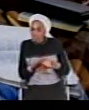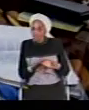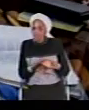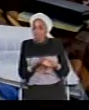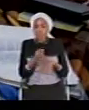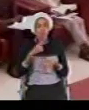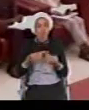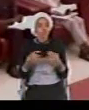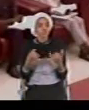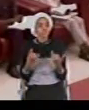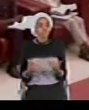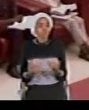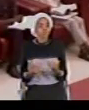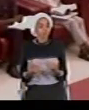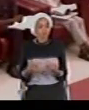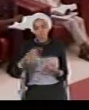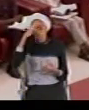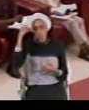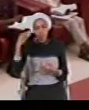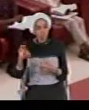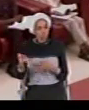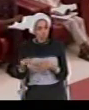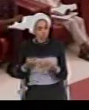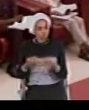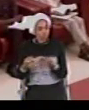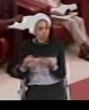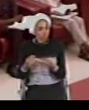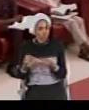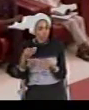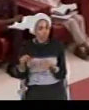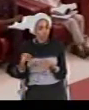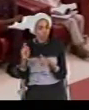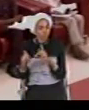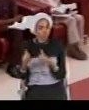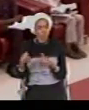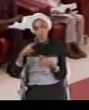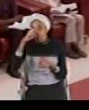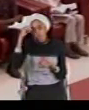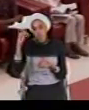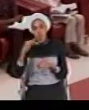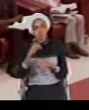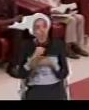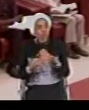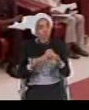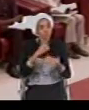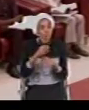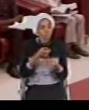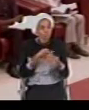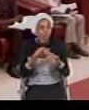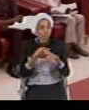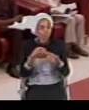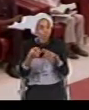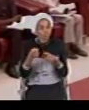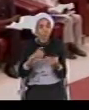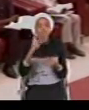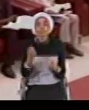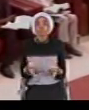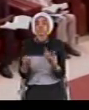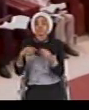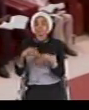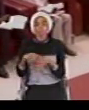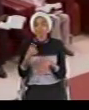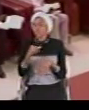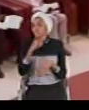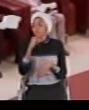now, because of reaction and because of the suffering of persecution, you come back, you